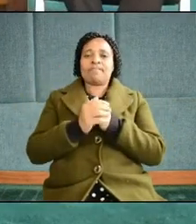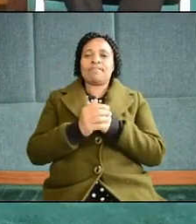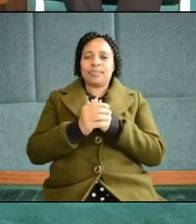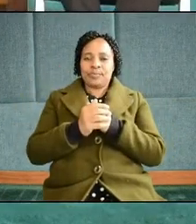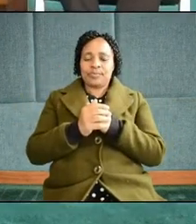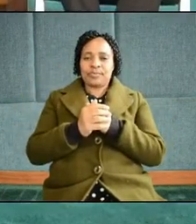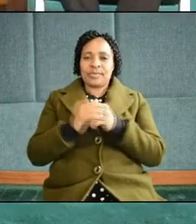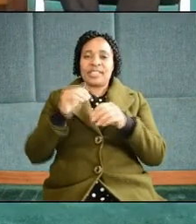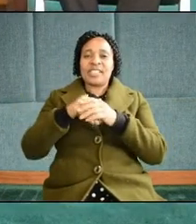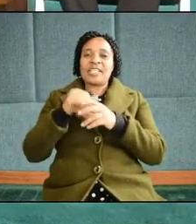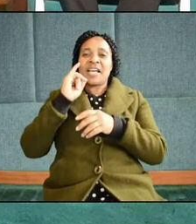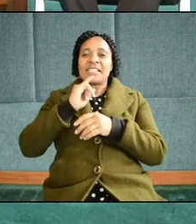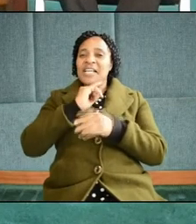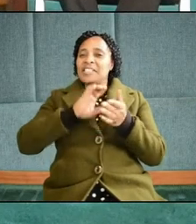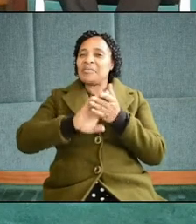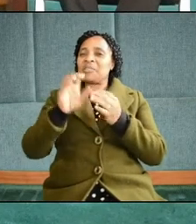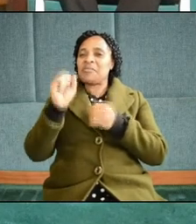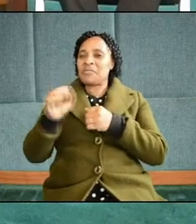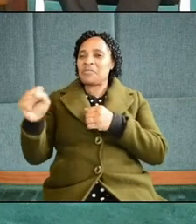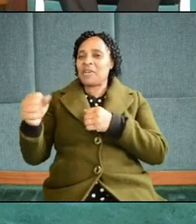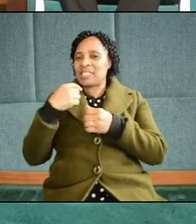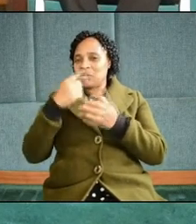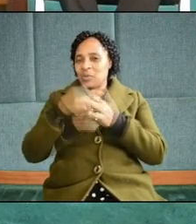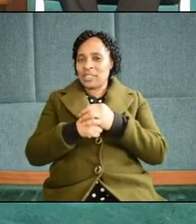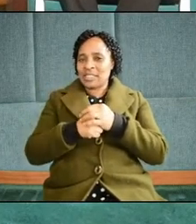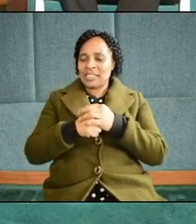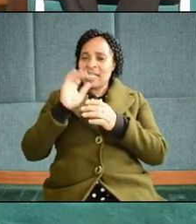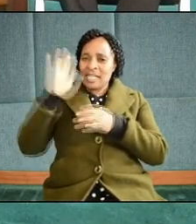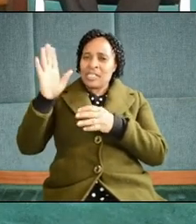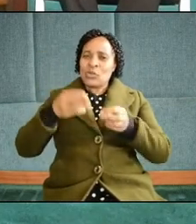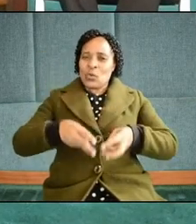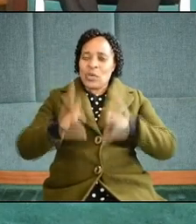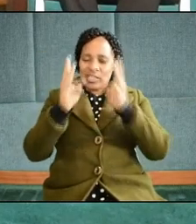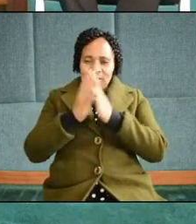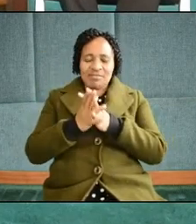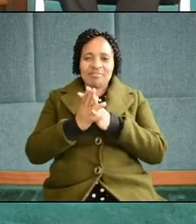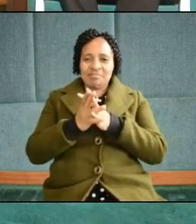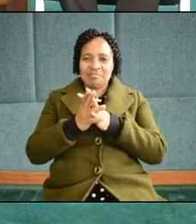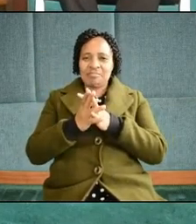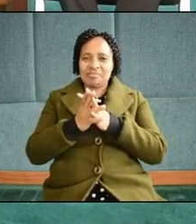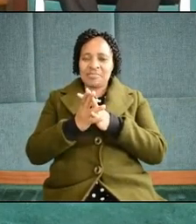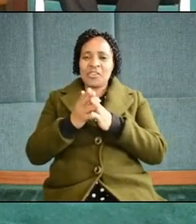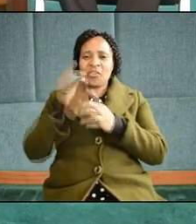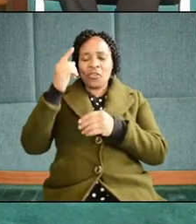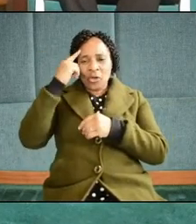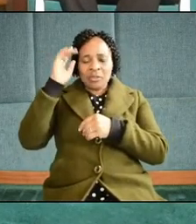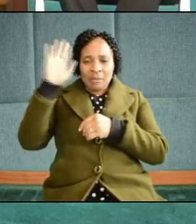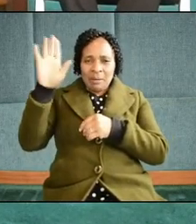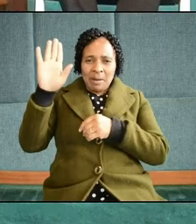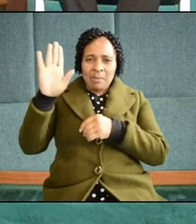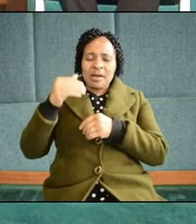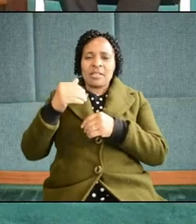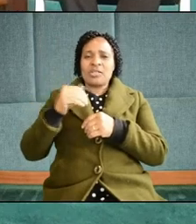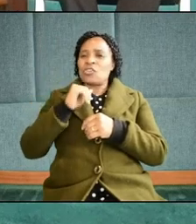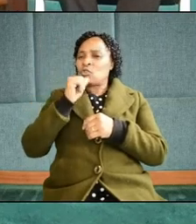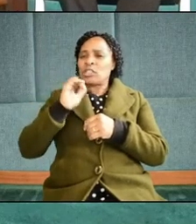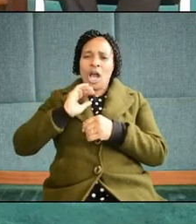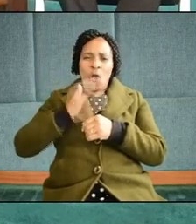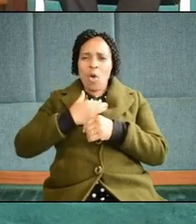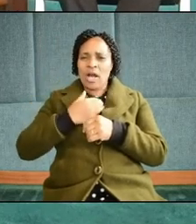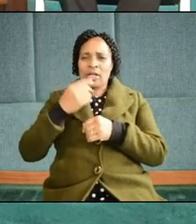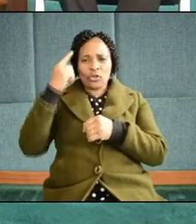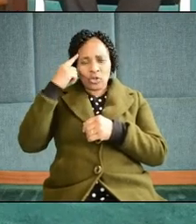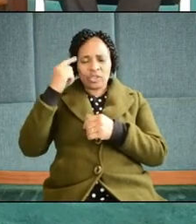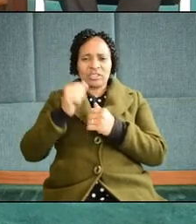It's Isaiah 55 where it says that His ways are not our ways, His thoughts are not our thoughts. So it means